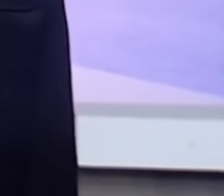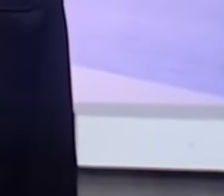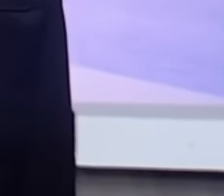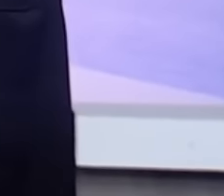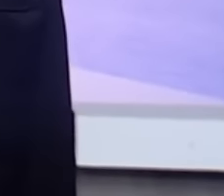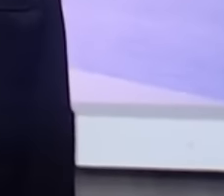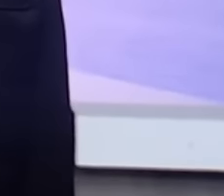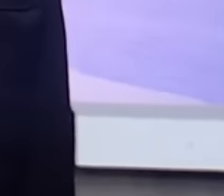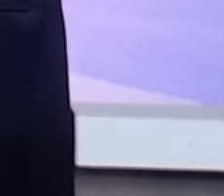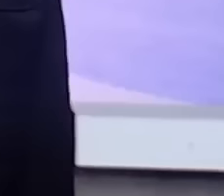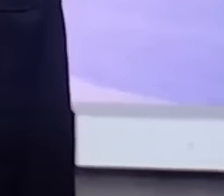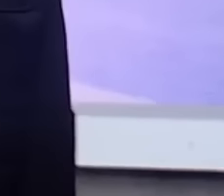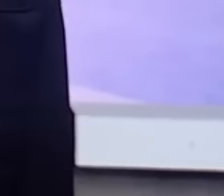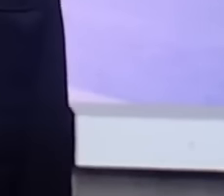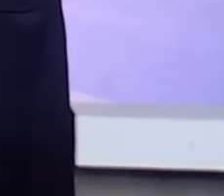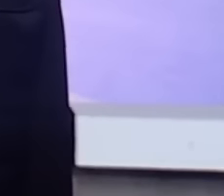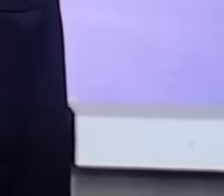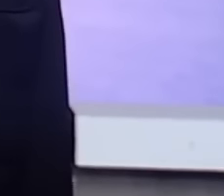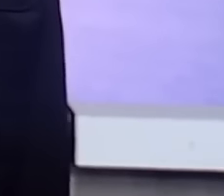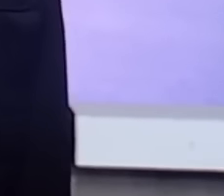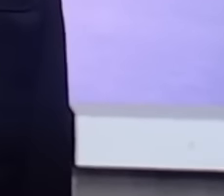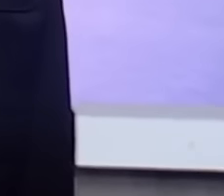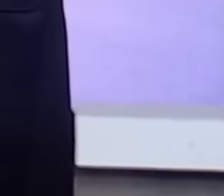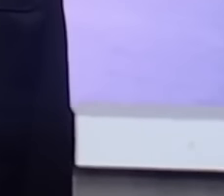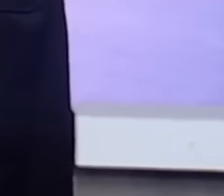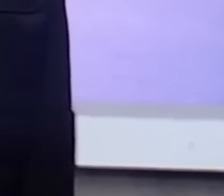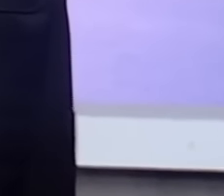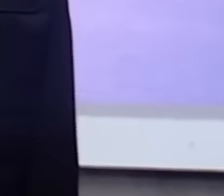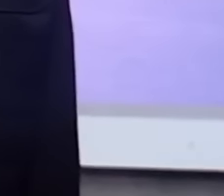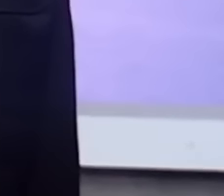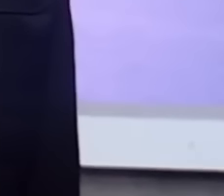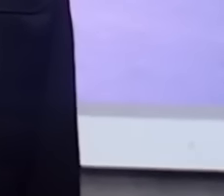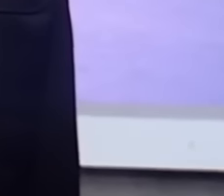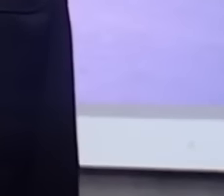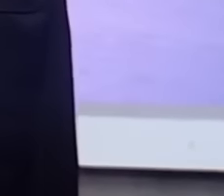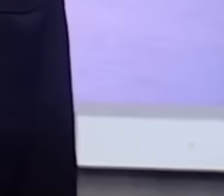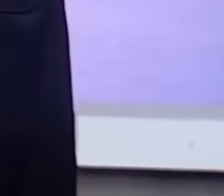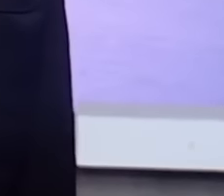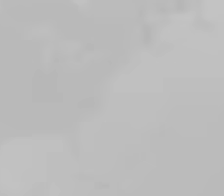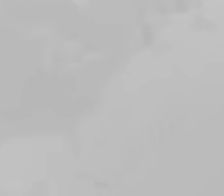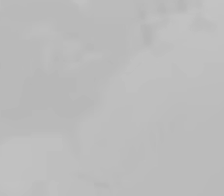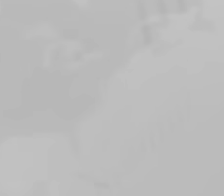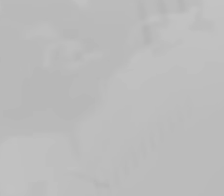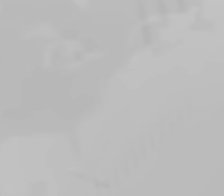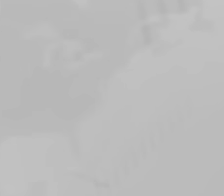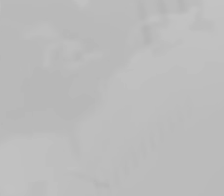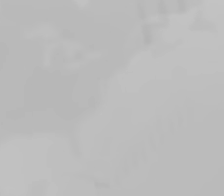samahan niyo kami sa GMA Pinoy TV at sa www.gmanews.tv.